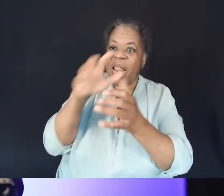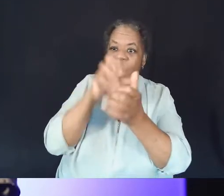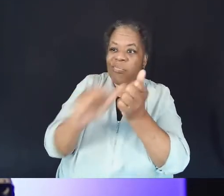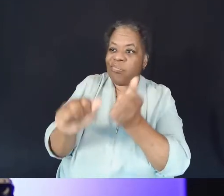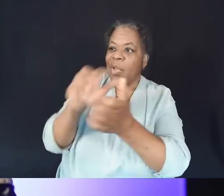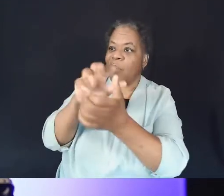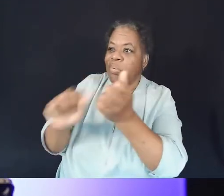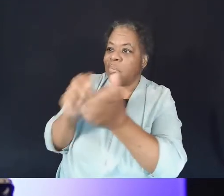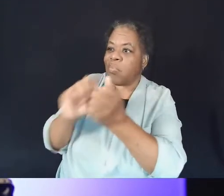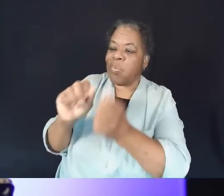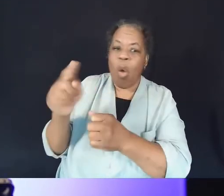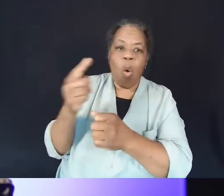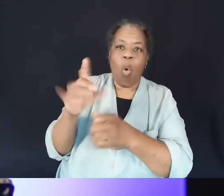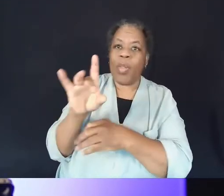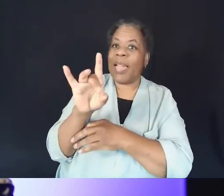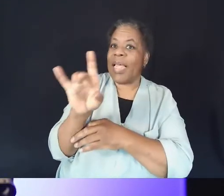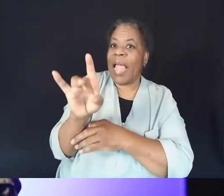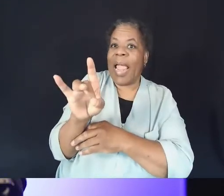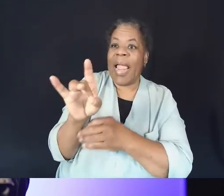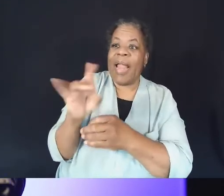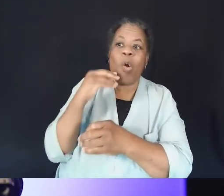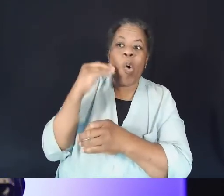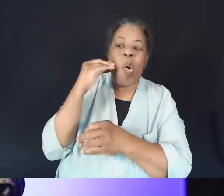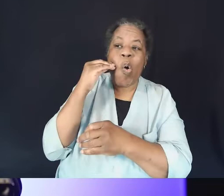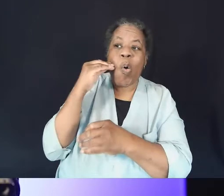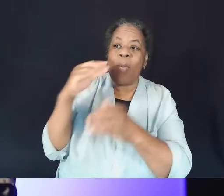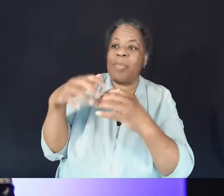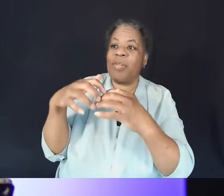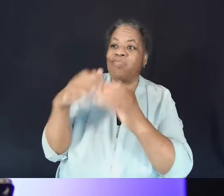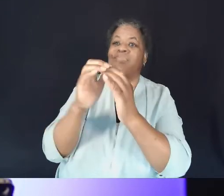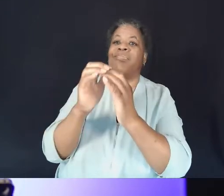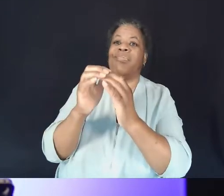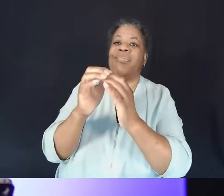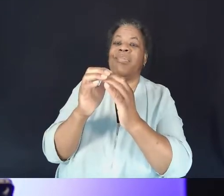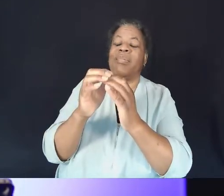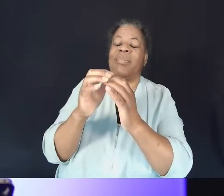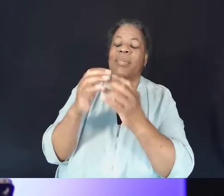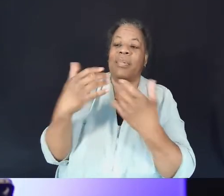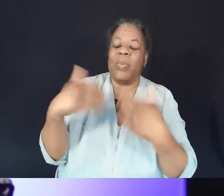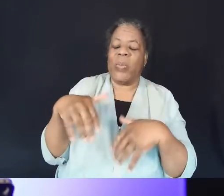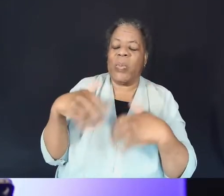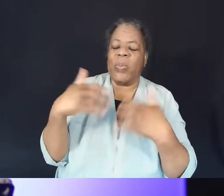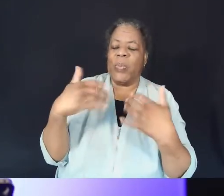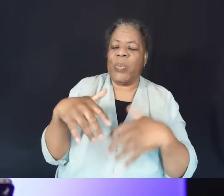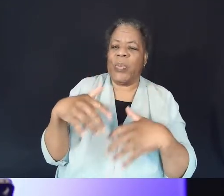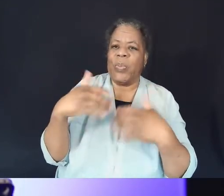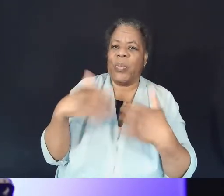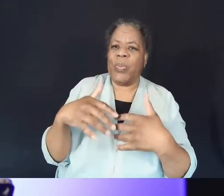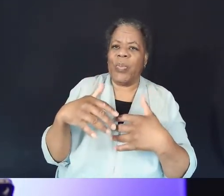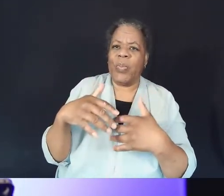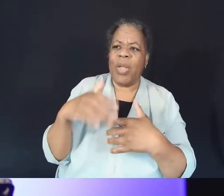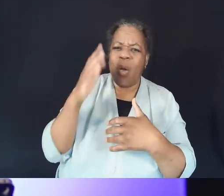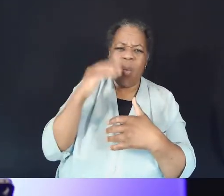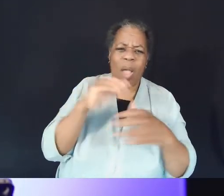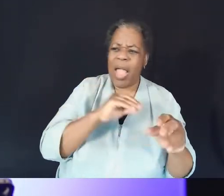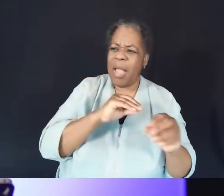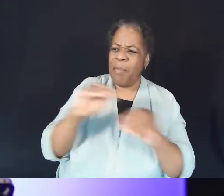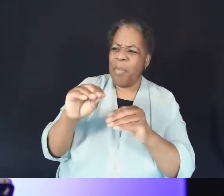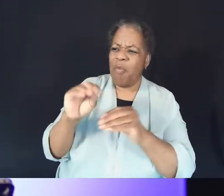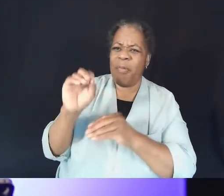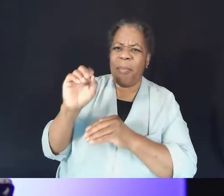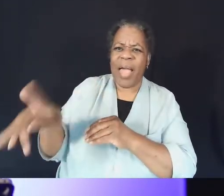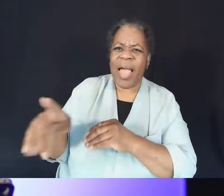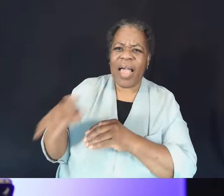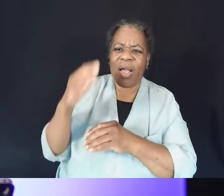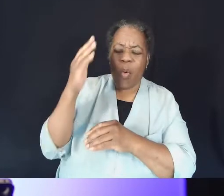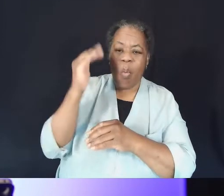there would only be 1 set of lights on when we would leave for the day. Why move back? Why